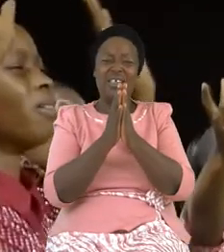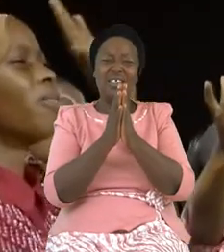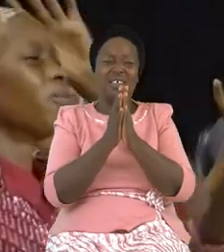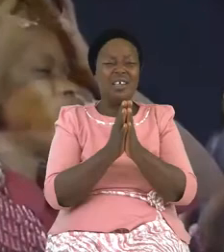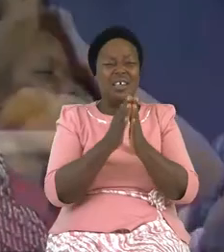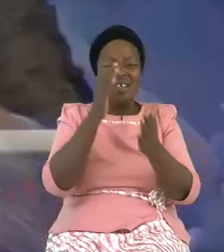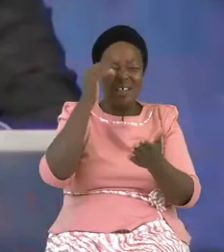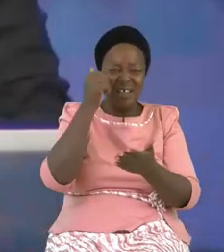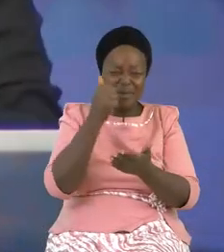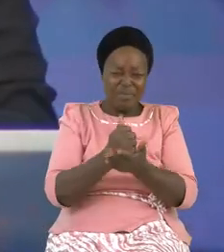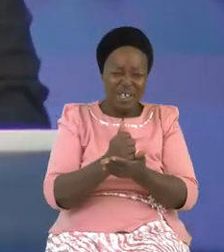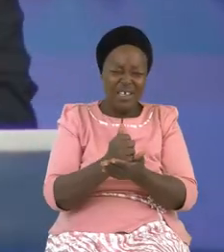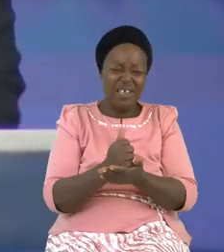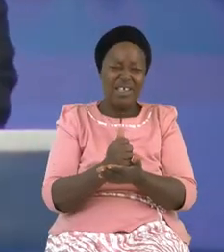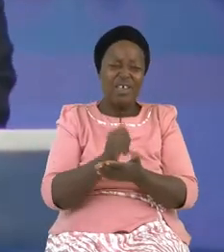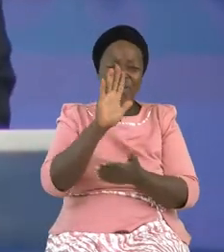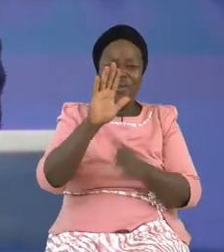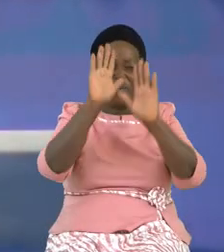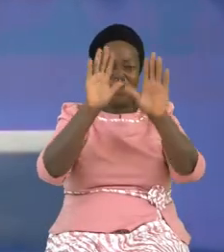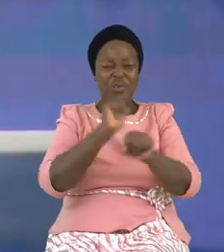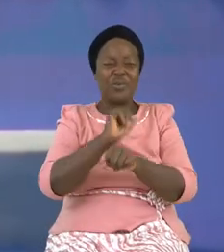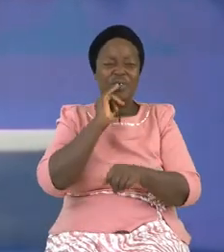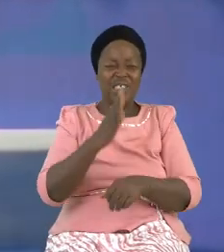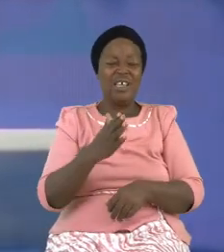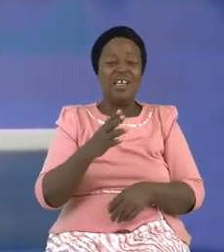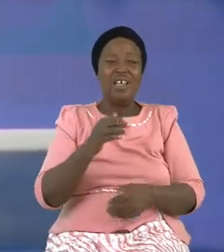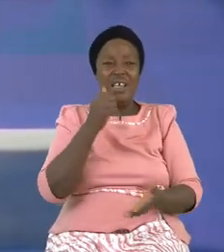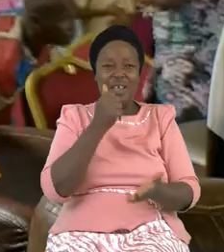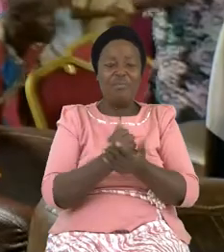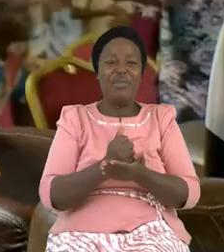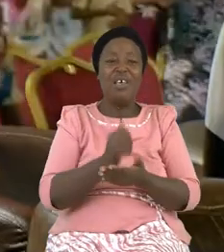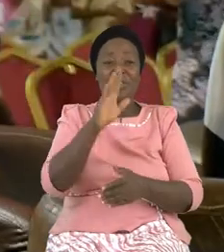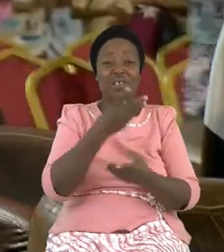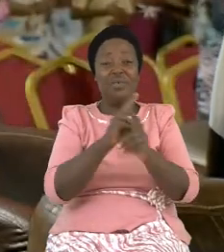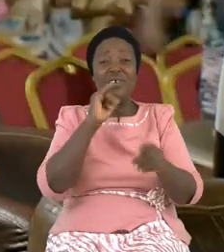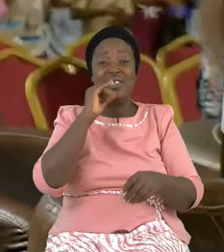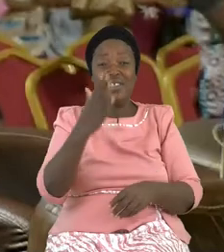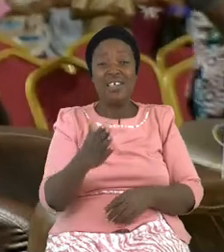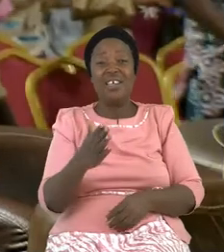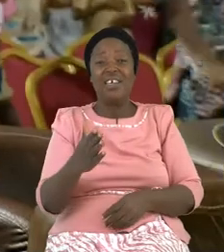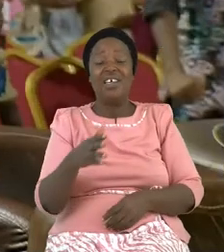Amen. Your miracle is there. Amen. Your deliverance is there. The